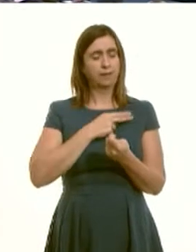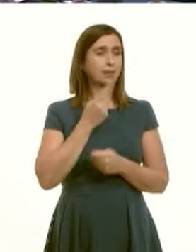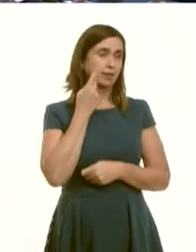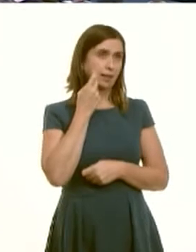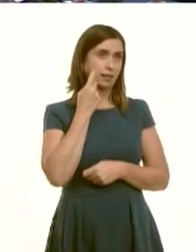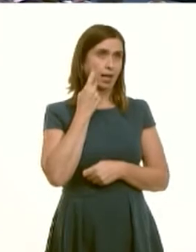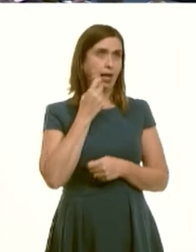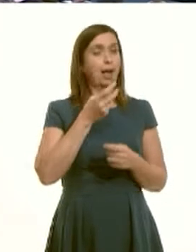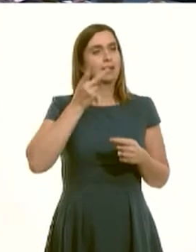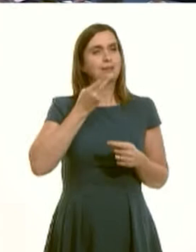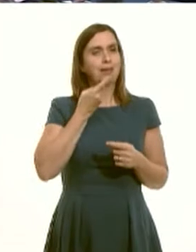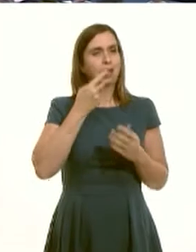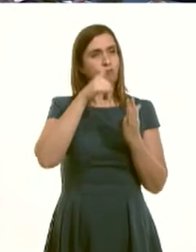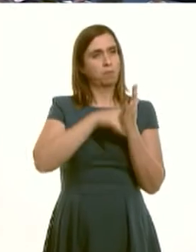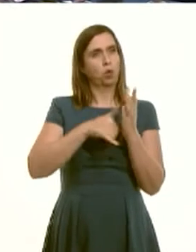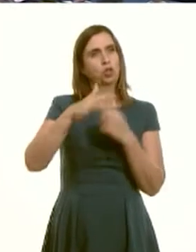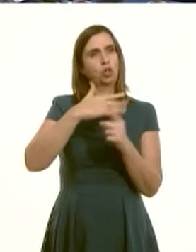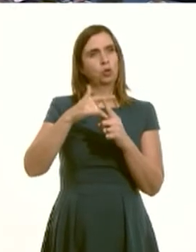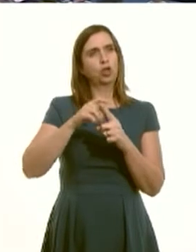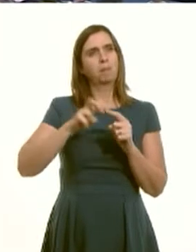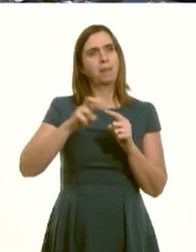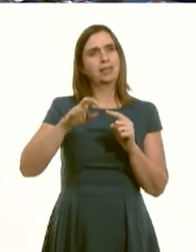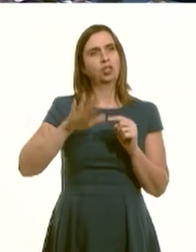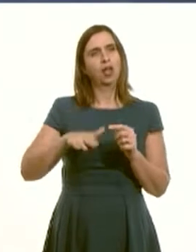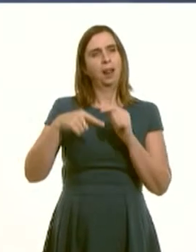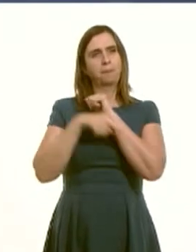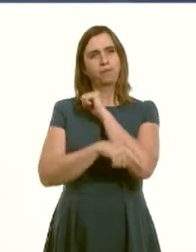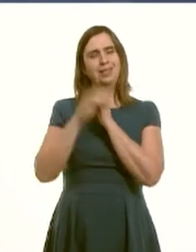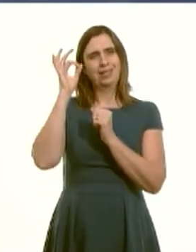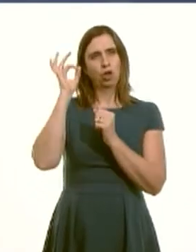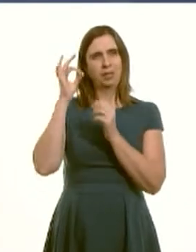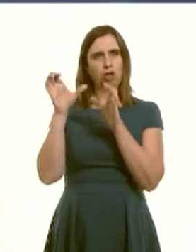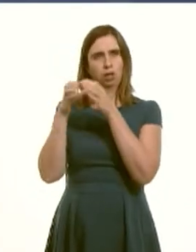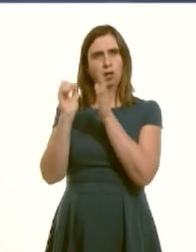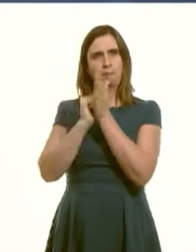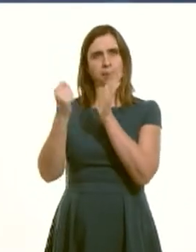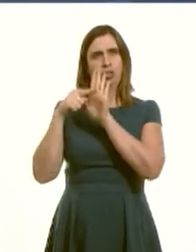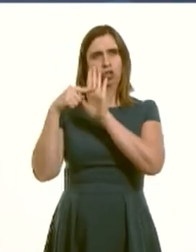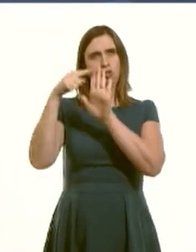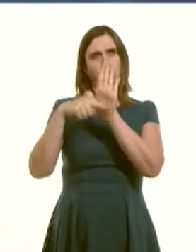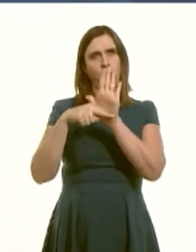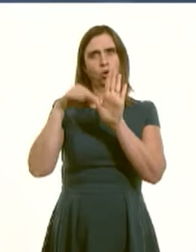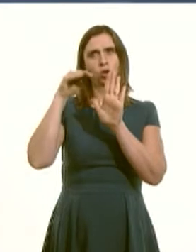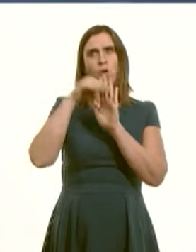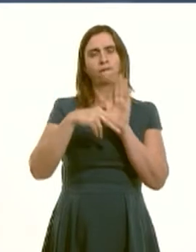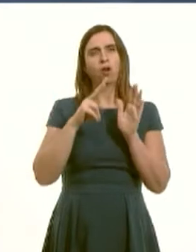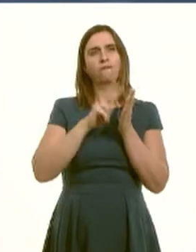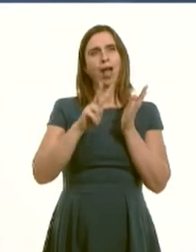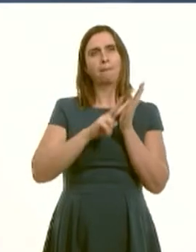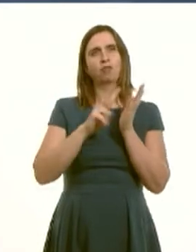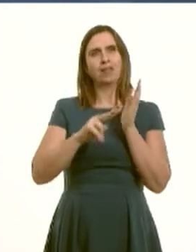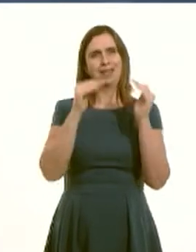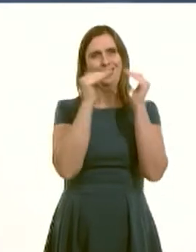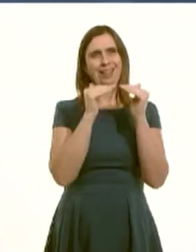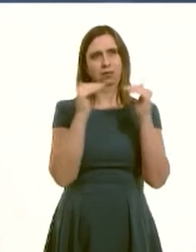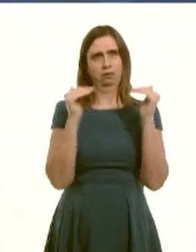the second report by the Social Mobility and Child Poverty Commission was published. On vocabulary standards, it states that at the